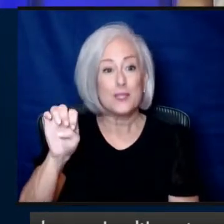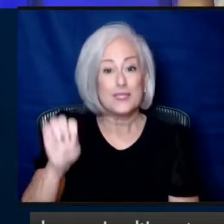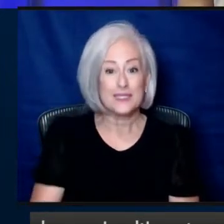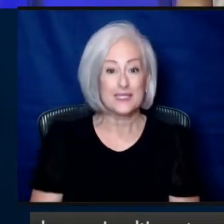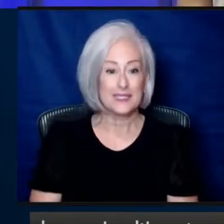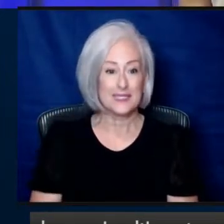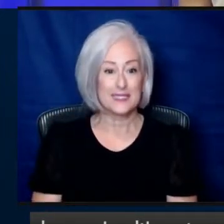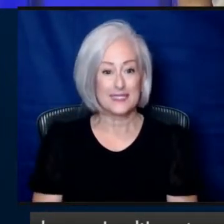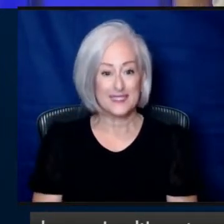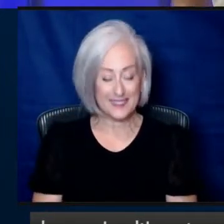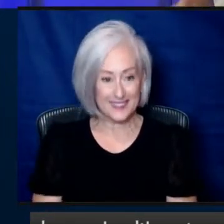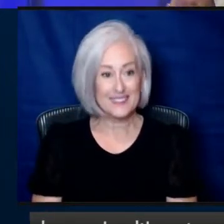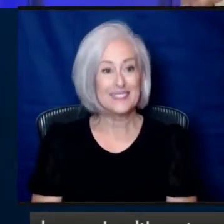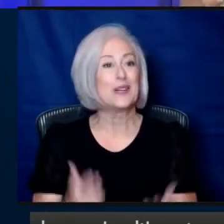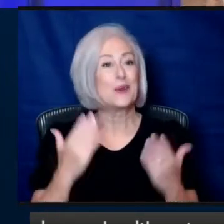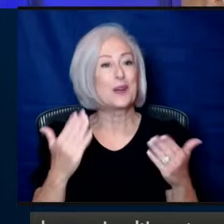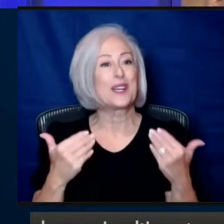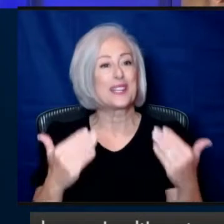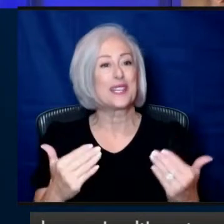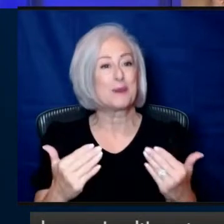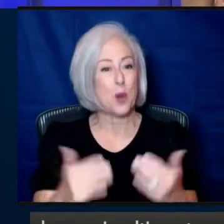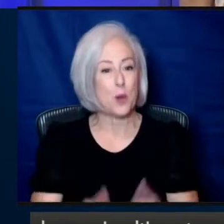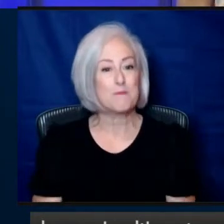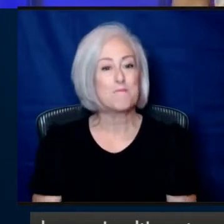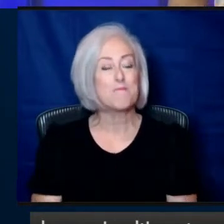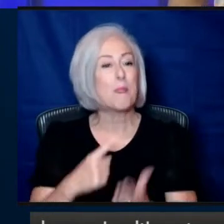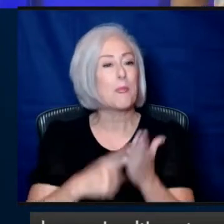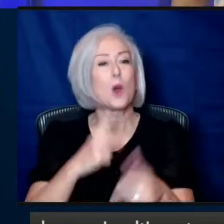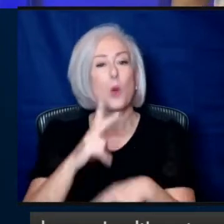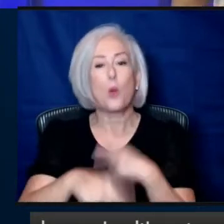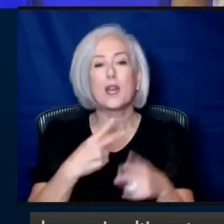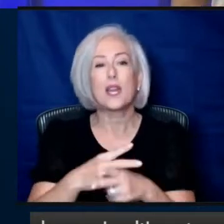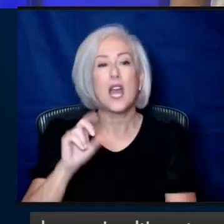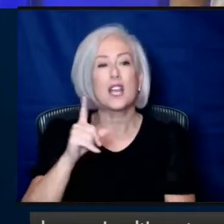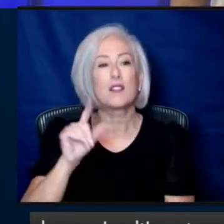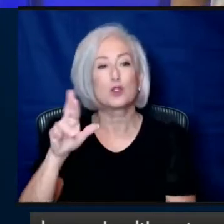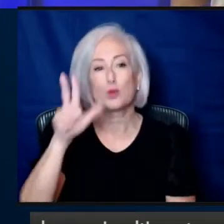Okay, we're going to keep going. So what kinds of superbugs are we talking about?